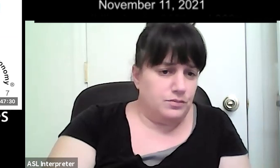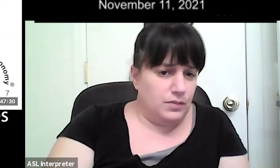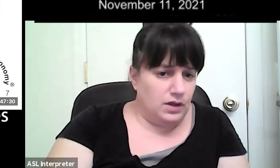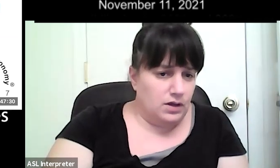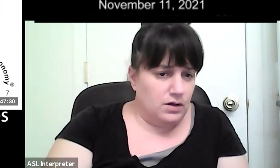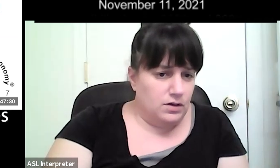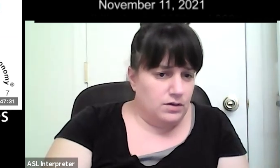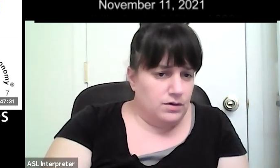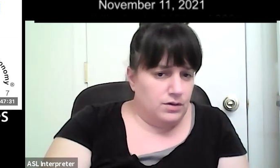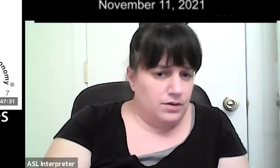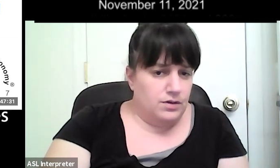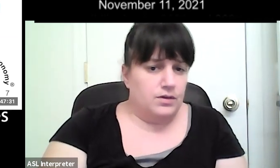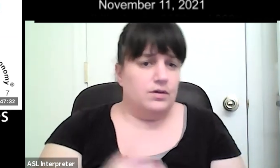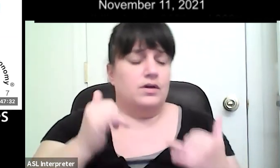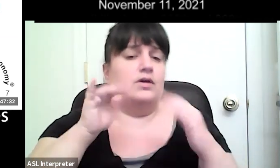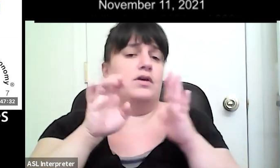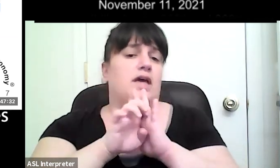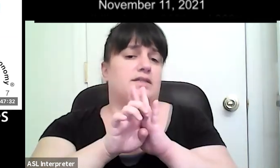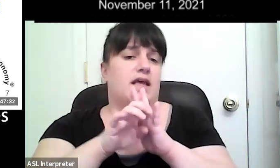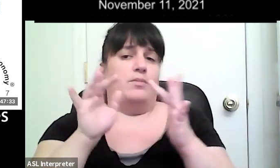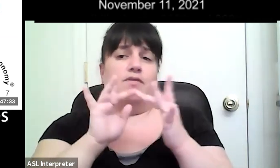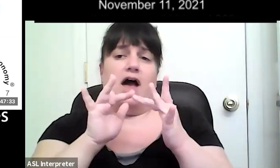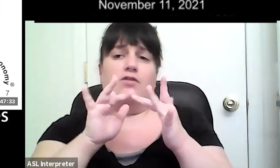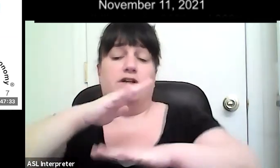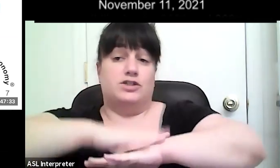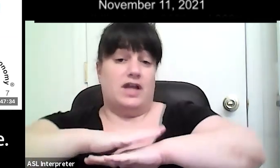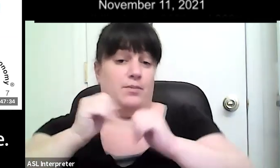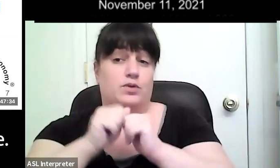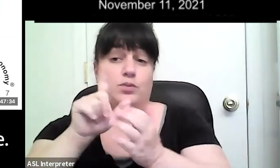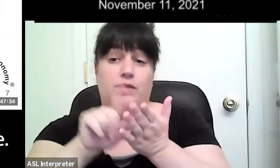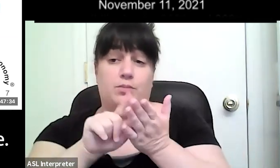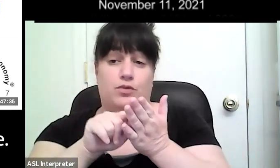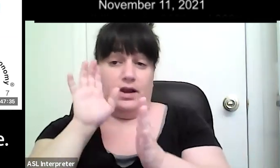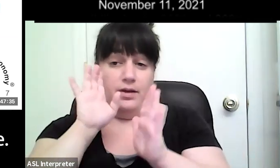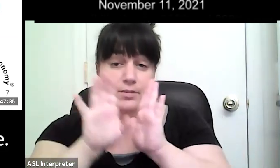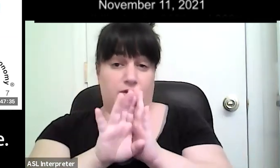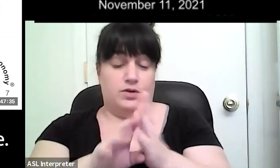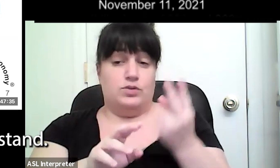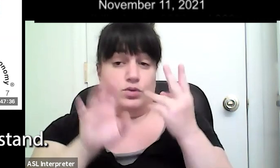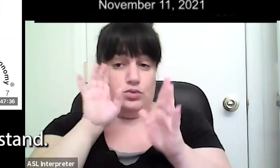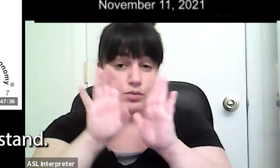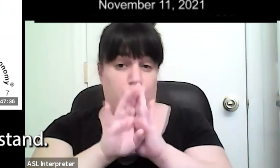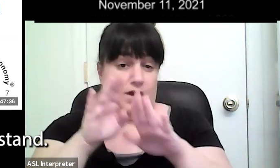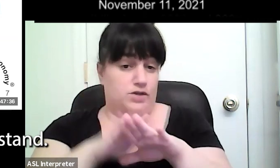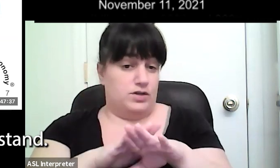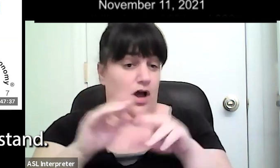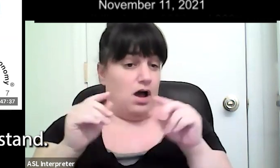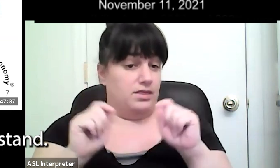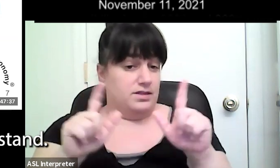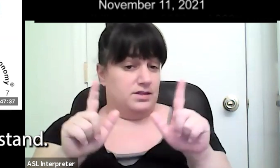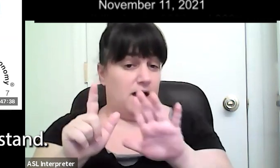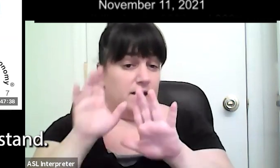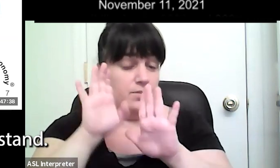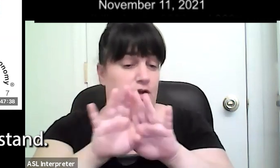Now we have examples of outreach tables with print color pictures. So 2 pictures on the slide. The picture on the left shows